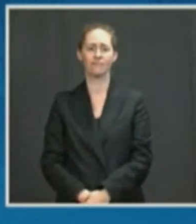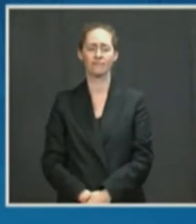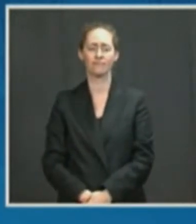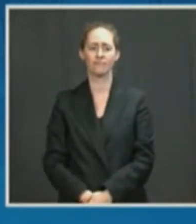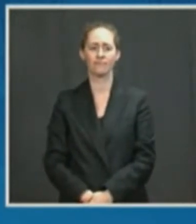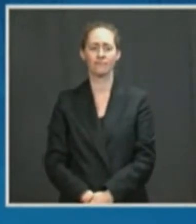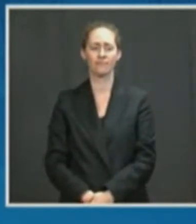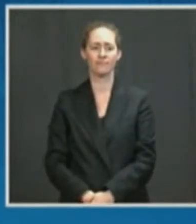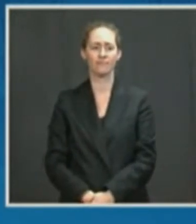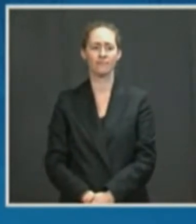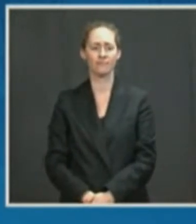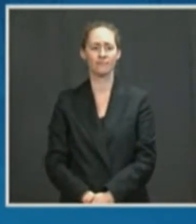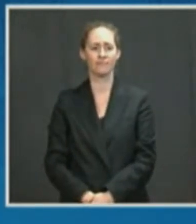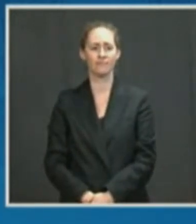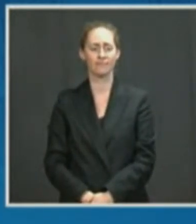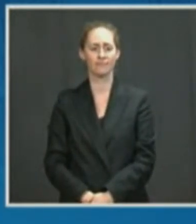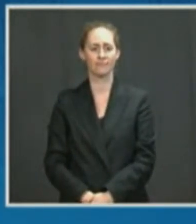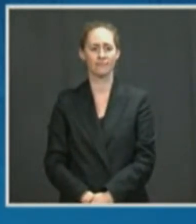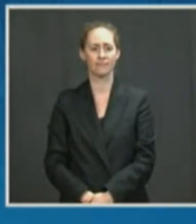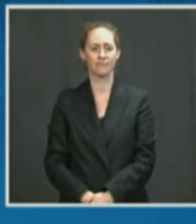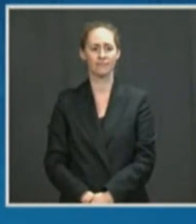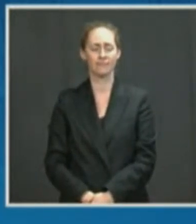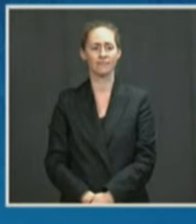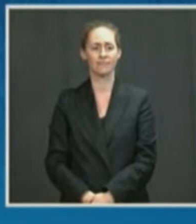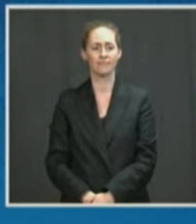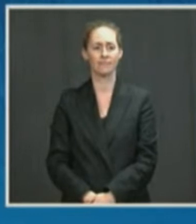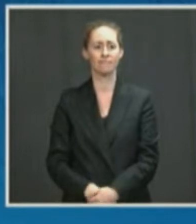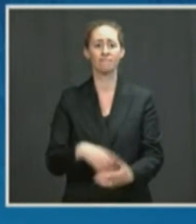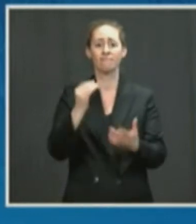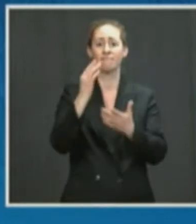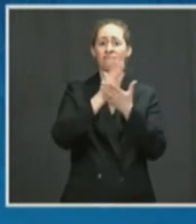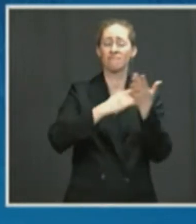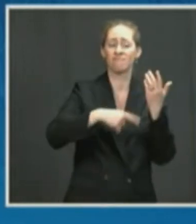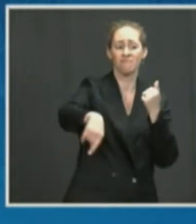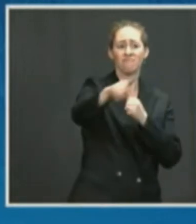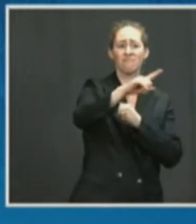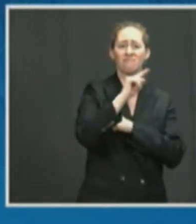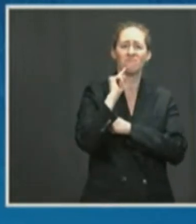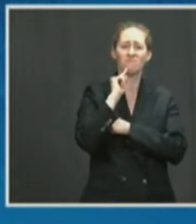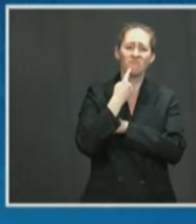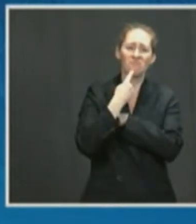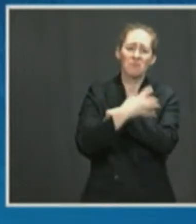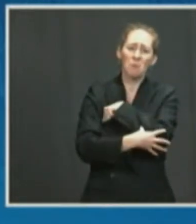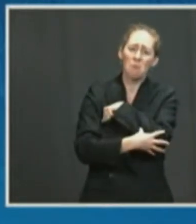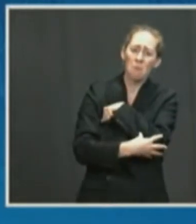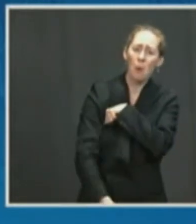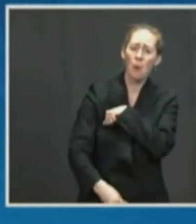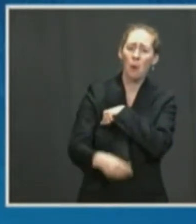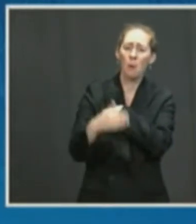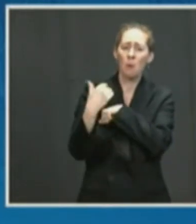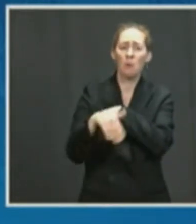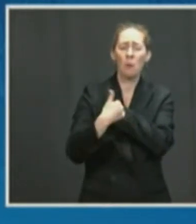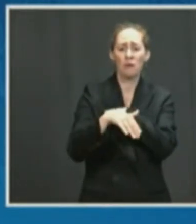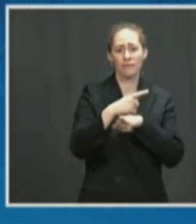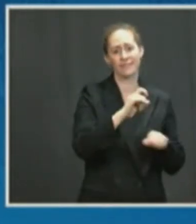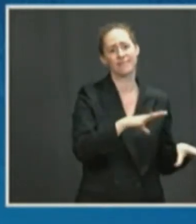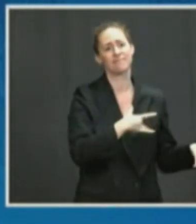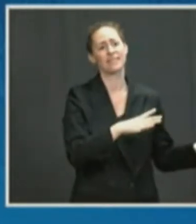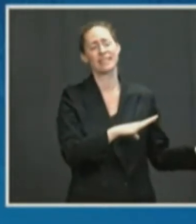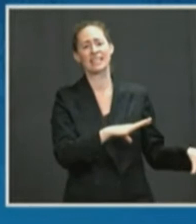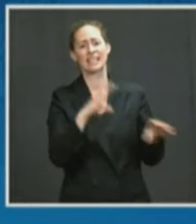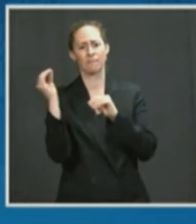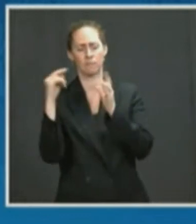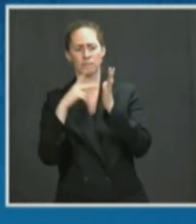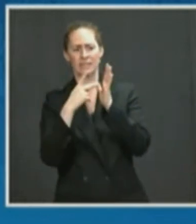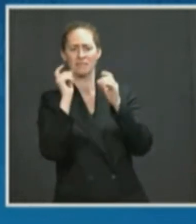greater. So we need to fight poverty. We also spoke strongly on how to combat corruption,